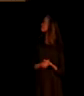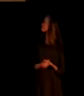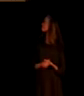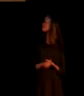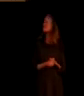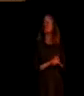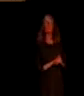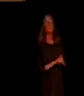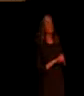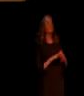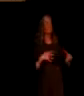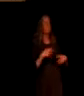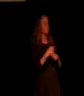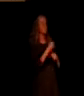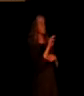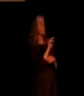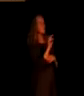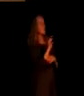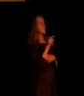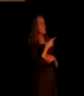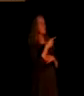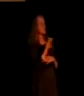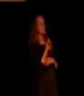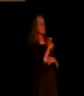that point, I'd